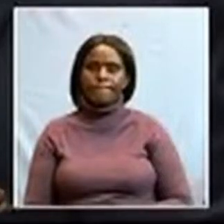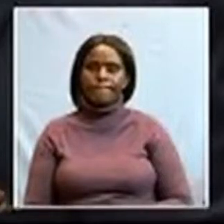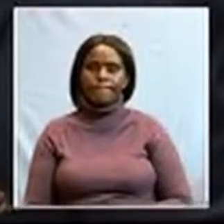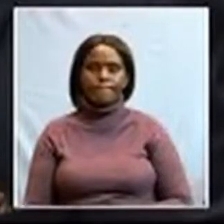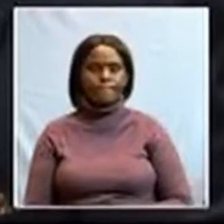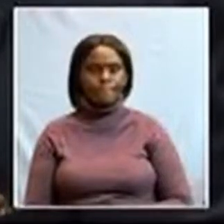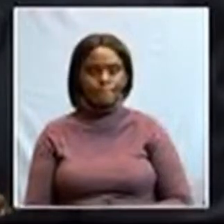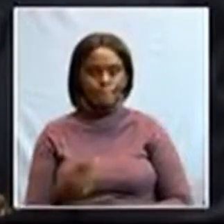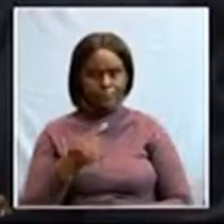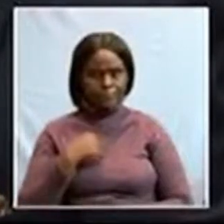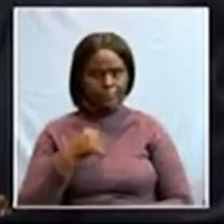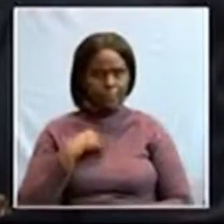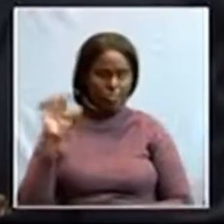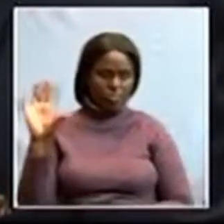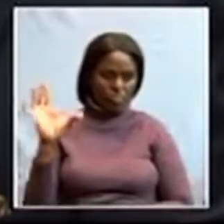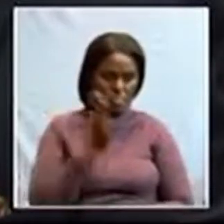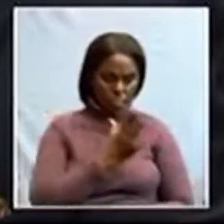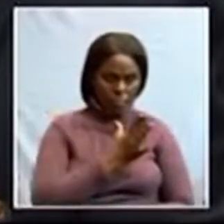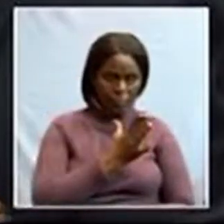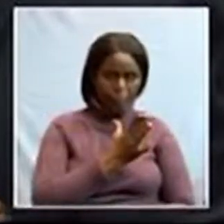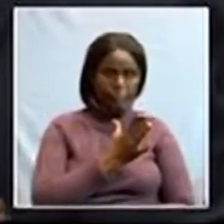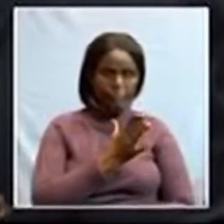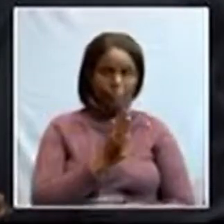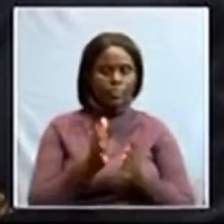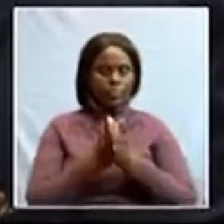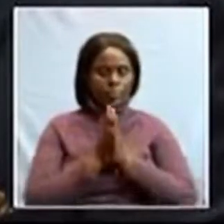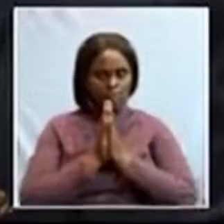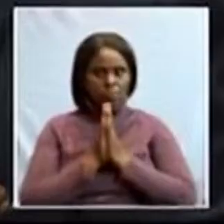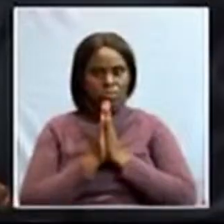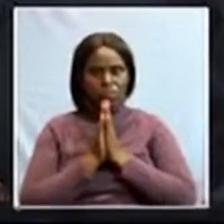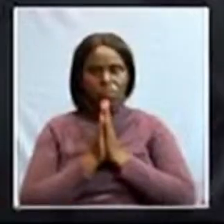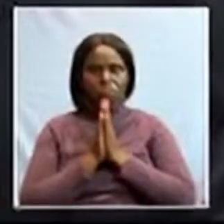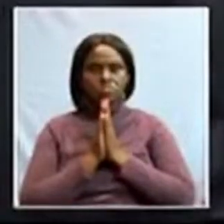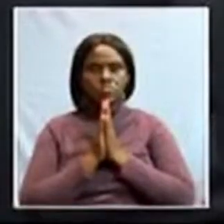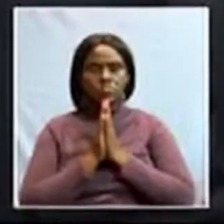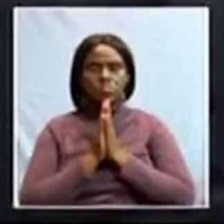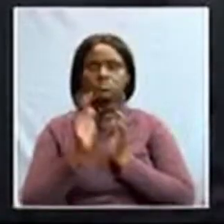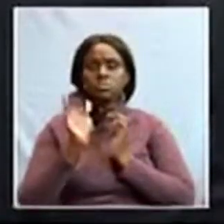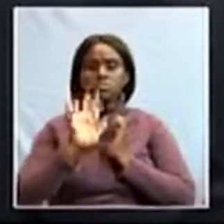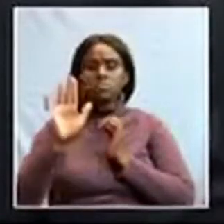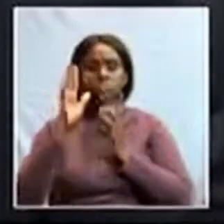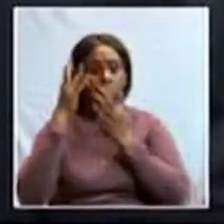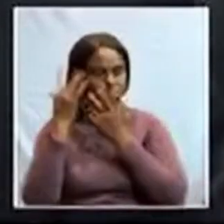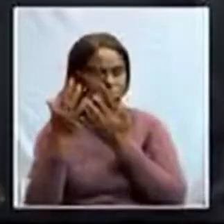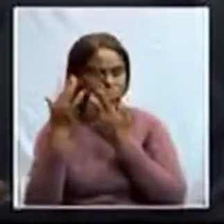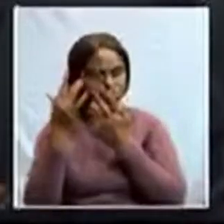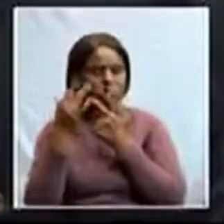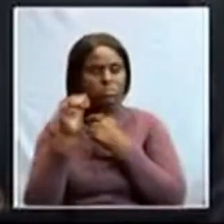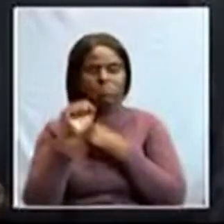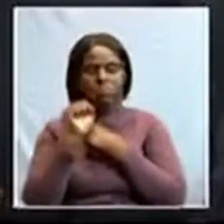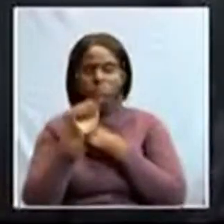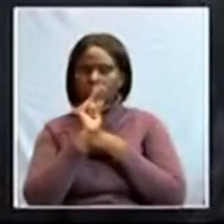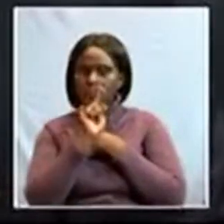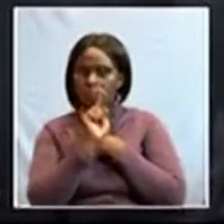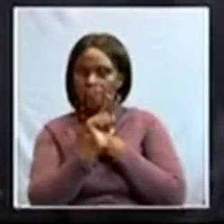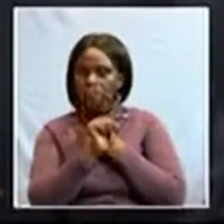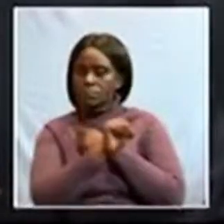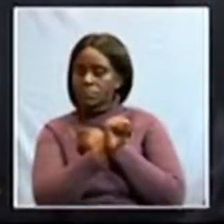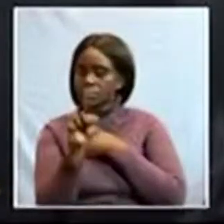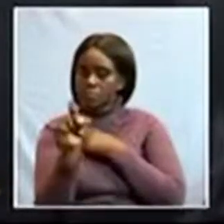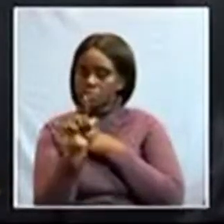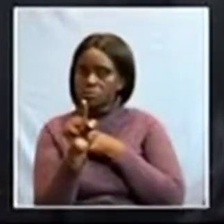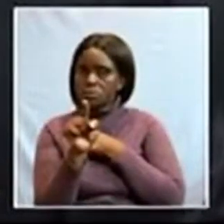So I go back to my earlier request. Is it your wish that